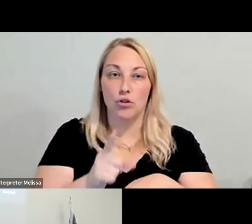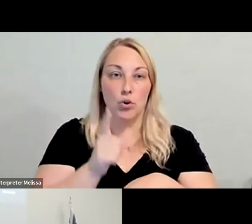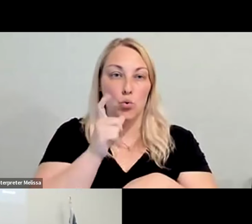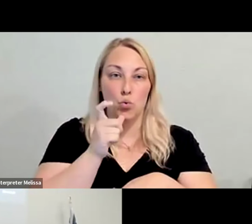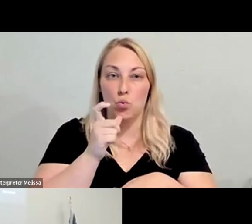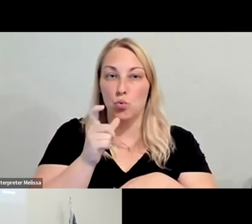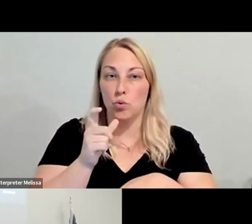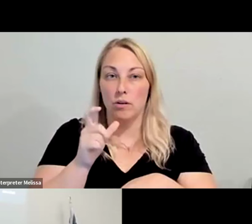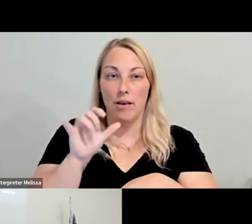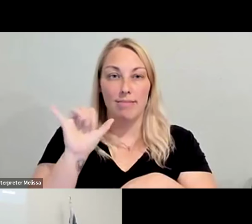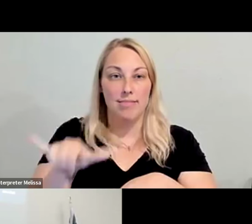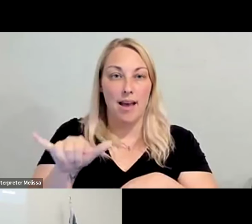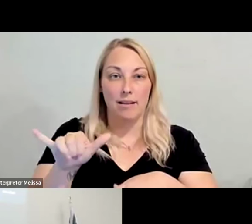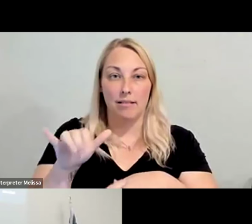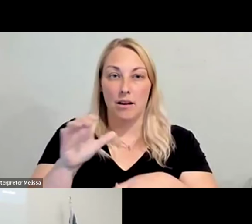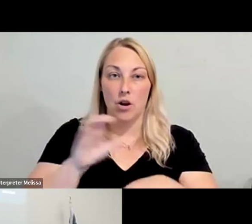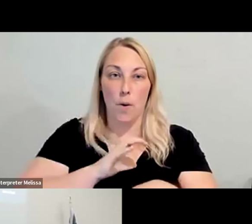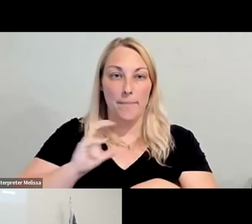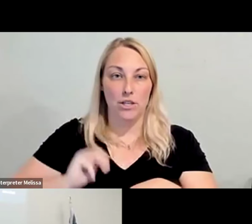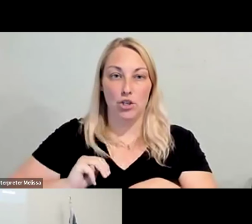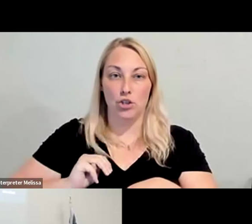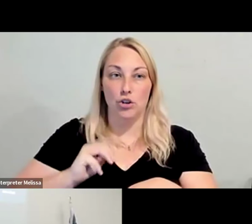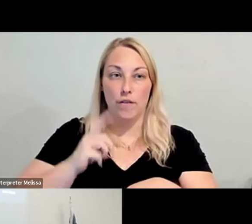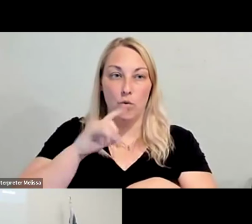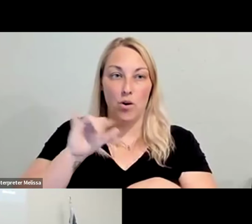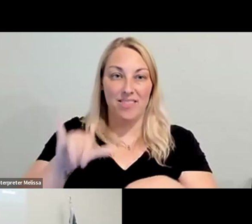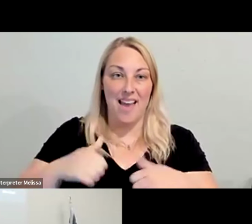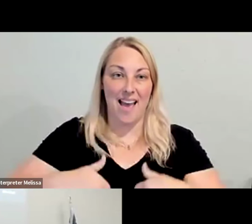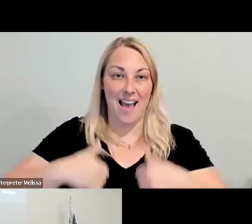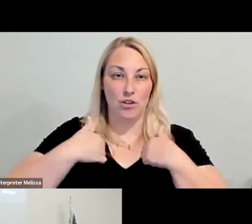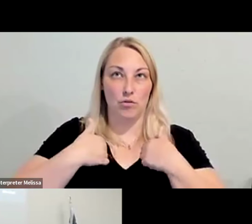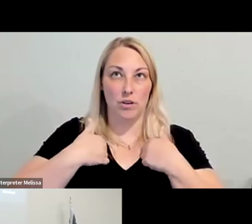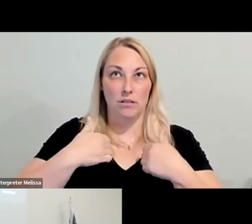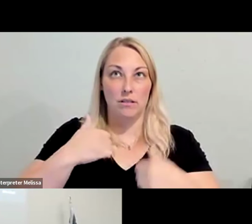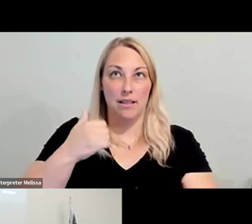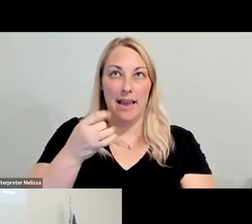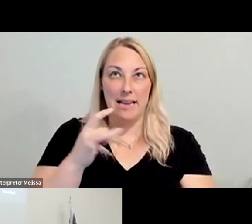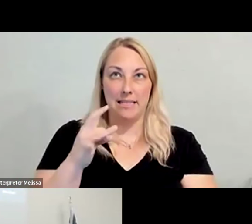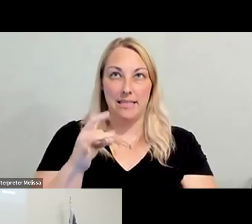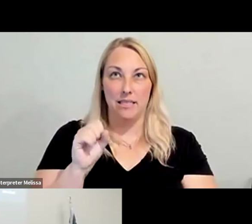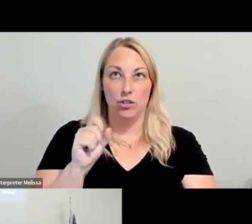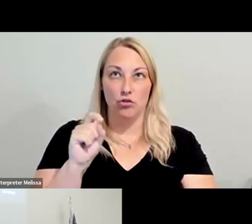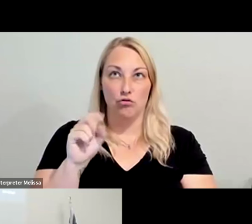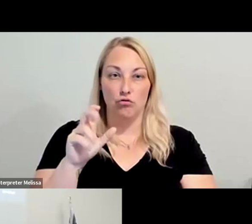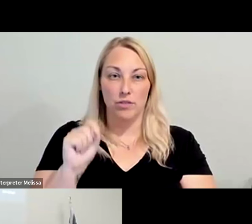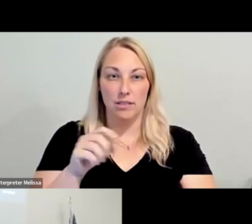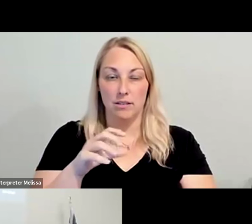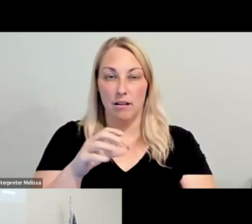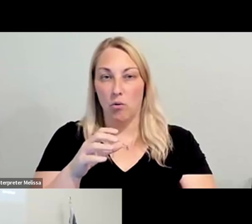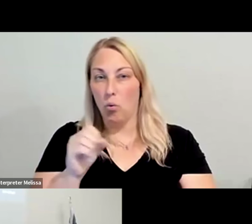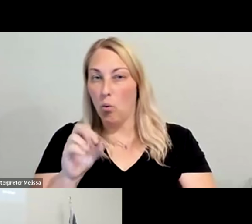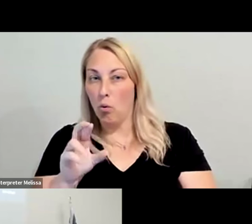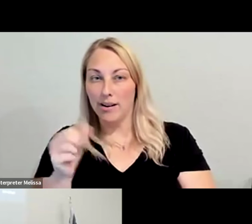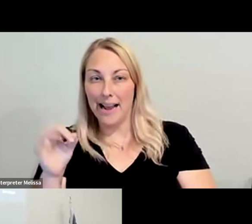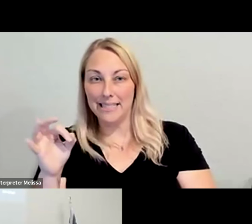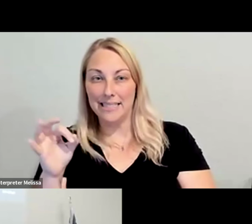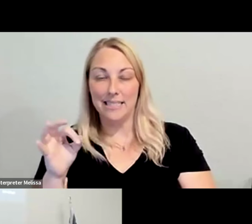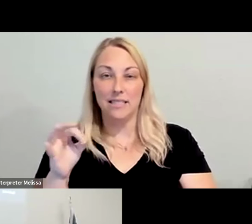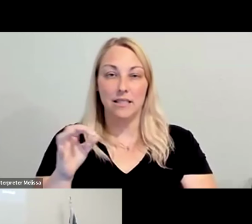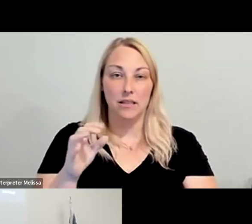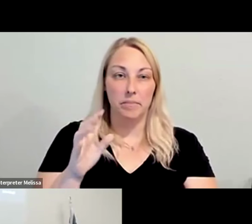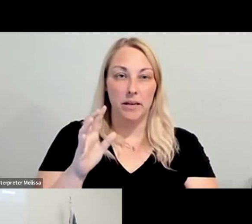for 837 18th Street. Oh, that's 19th. It's either 18th or 19th, but it's right up the street from me and Commissioner McCullum.